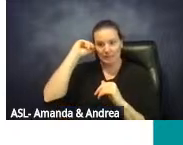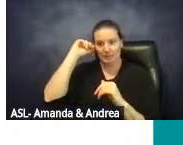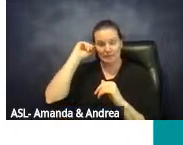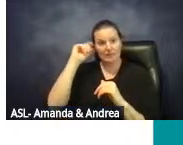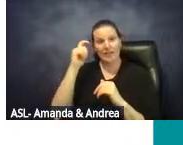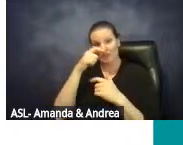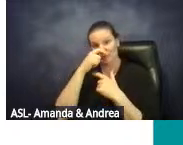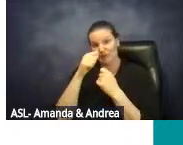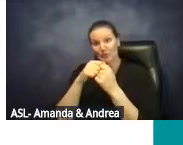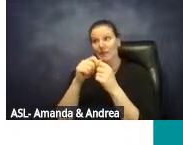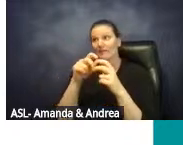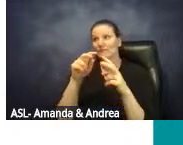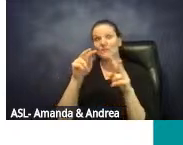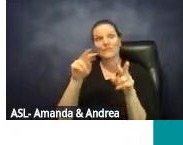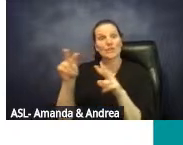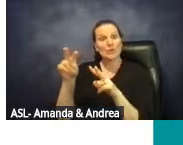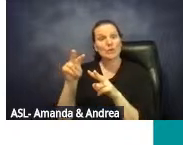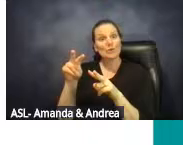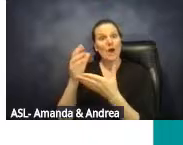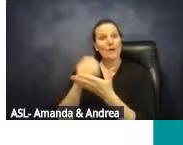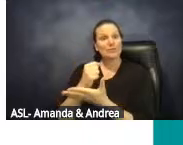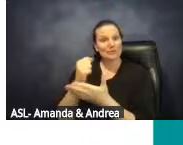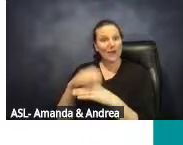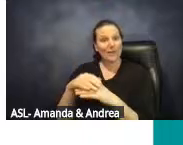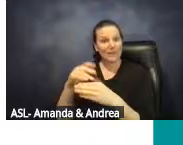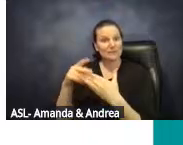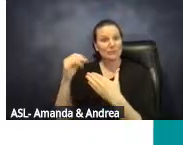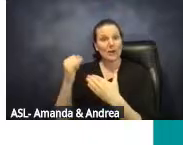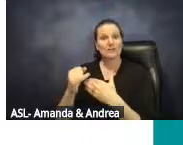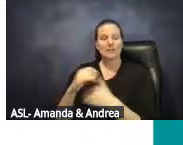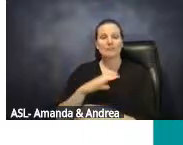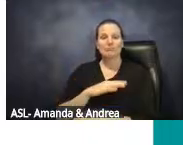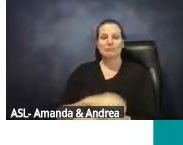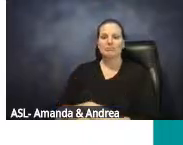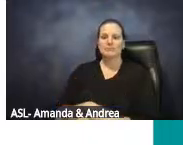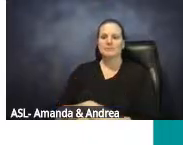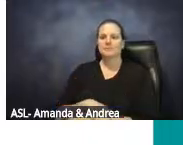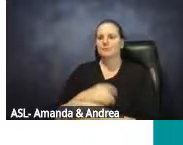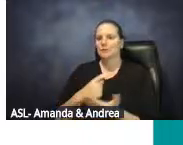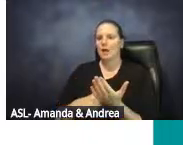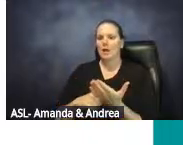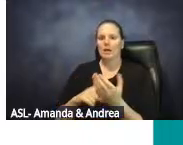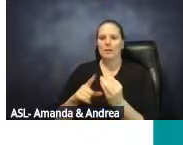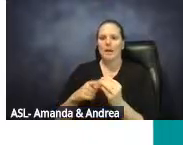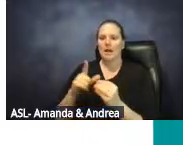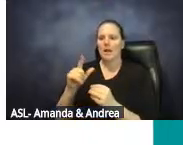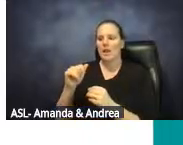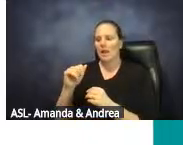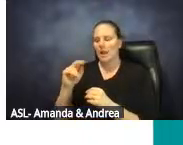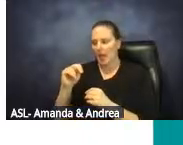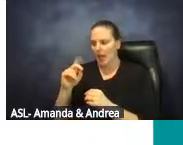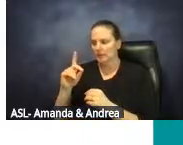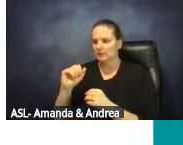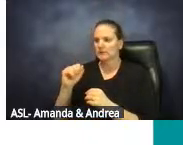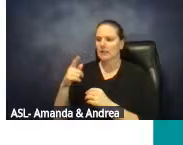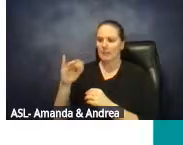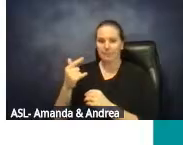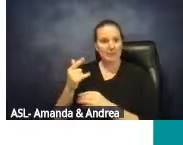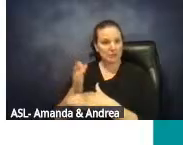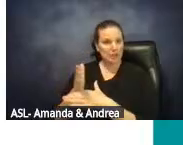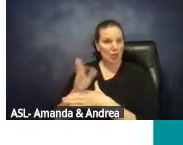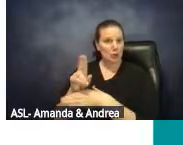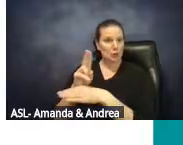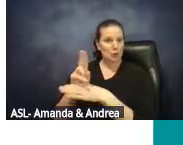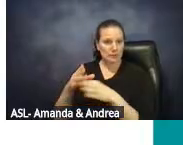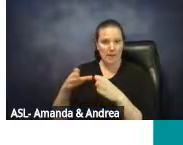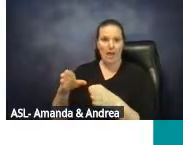in different viewpoint opportunities on this project. Can talk about landscaping on the shared use path. This